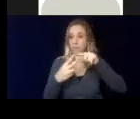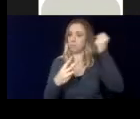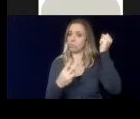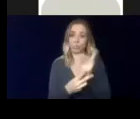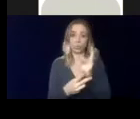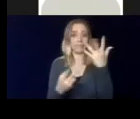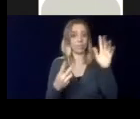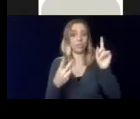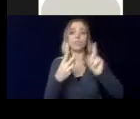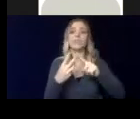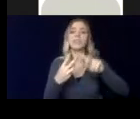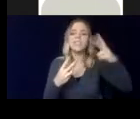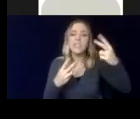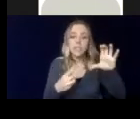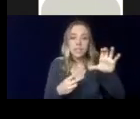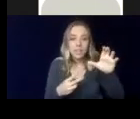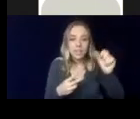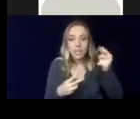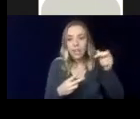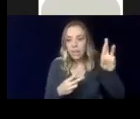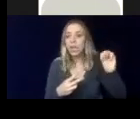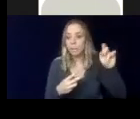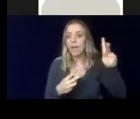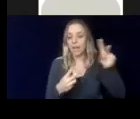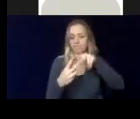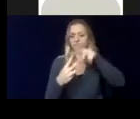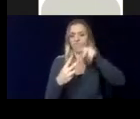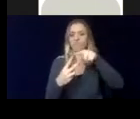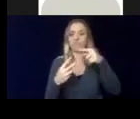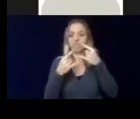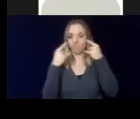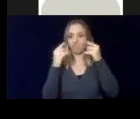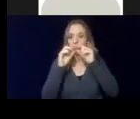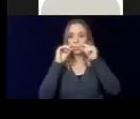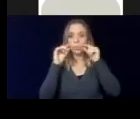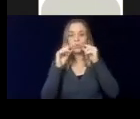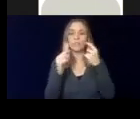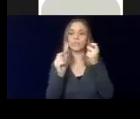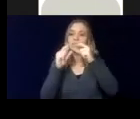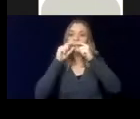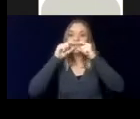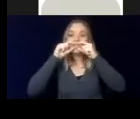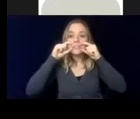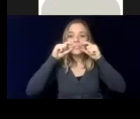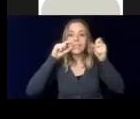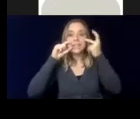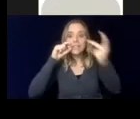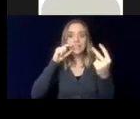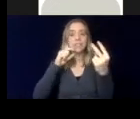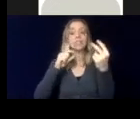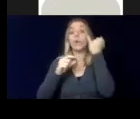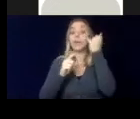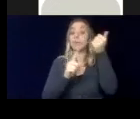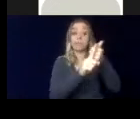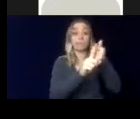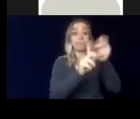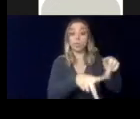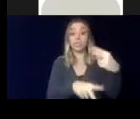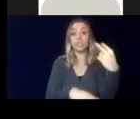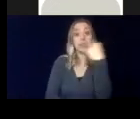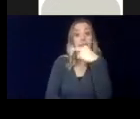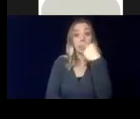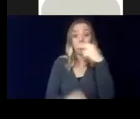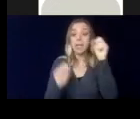Mask. Both of these masks offer a viewing window, so if somebody lip reads, they can see your mouth. It